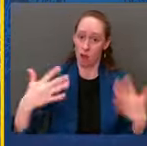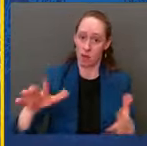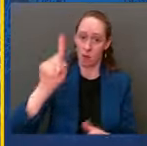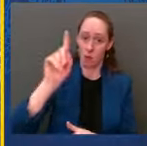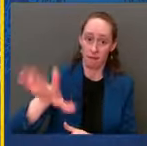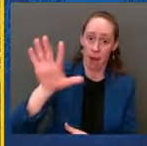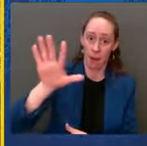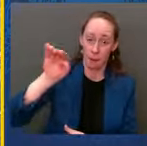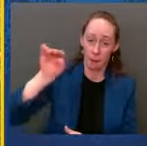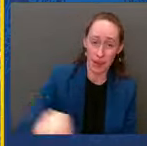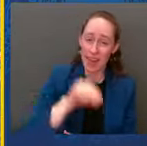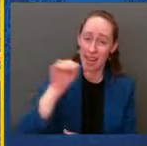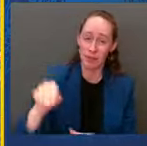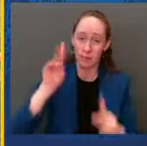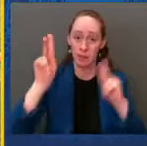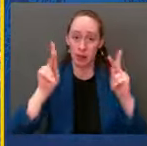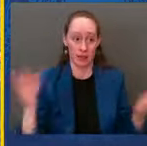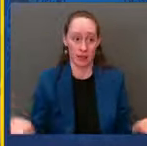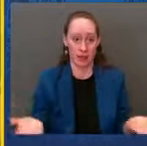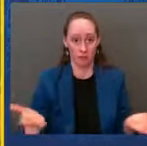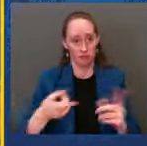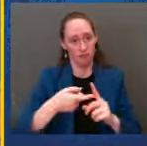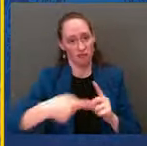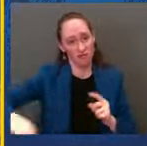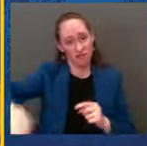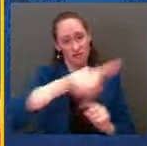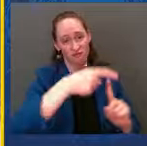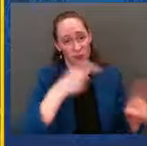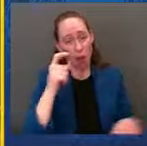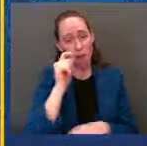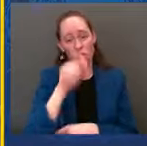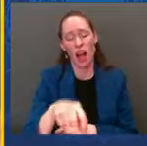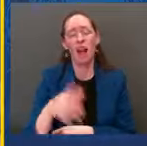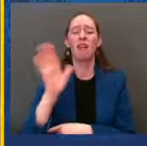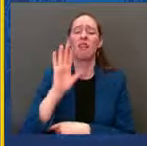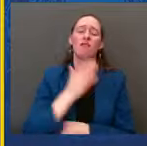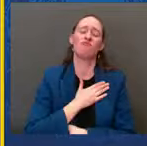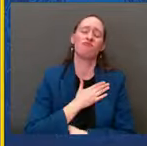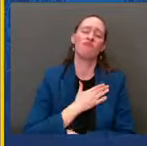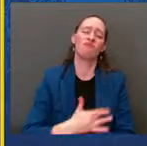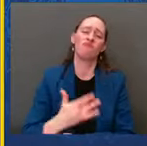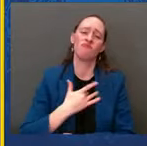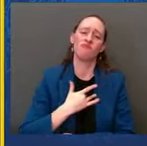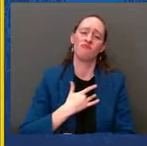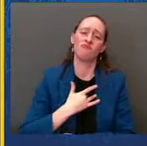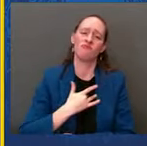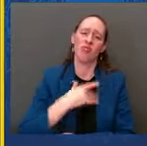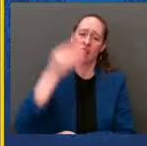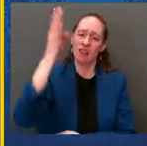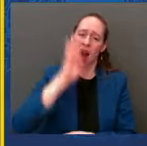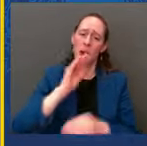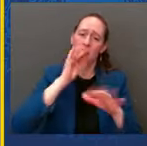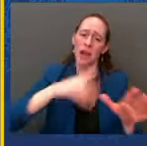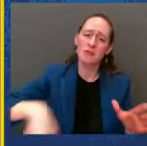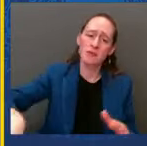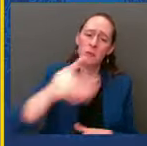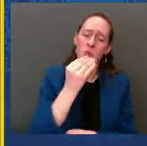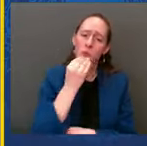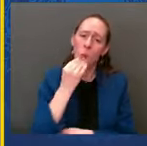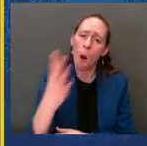Poland's generosity, your willingness to open your hearts and your homes, is extraordinary. And the American people are united in